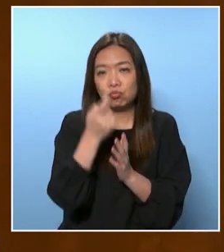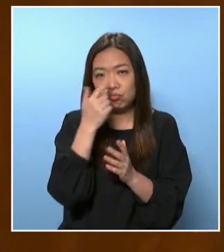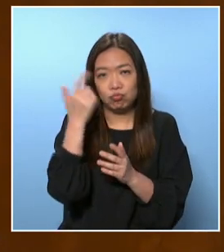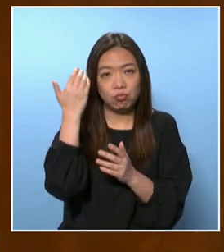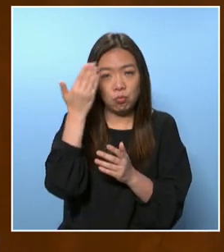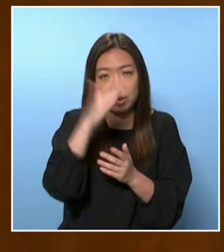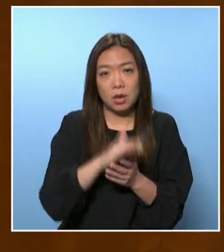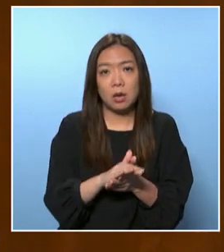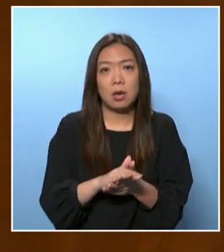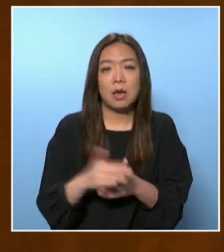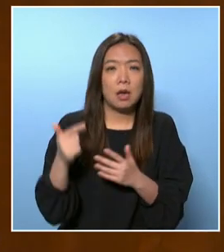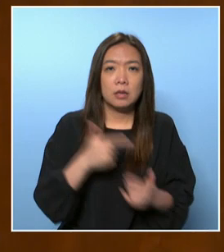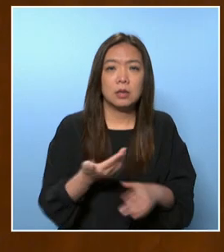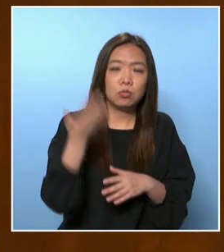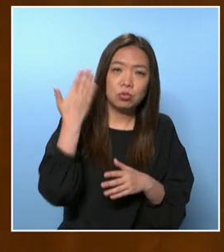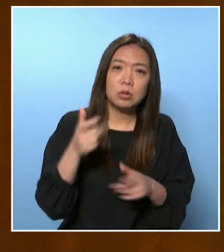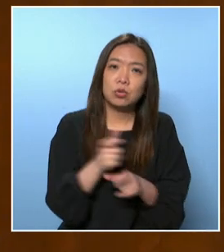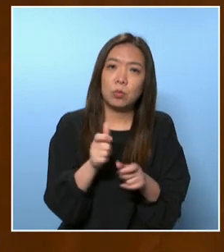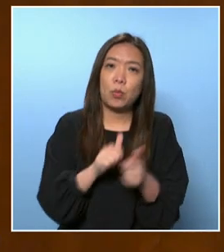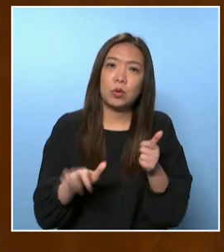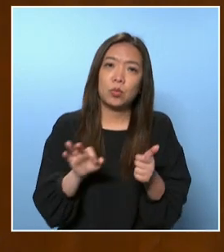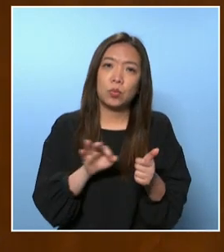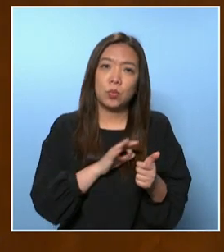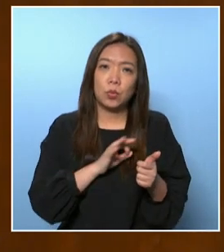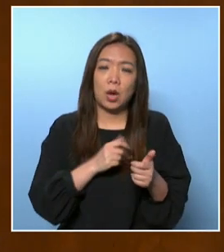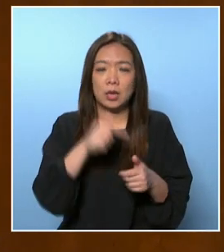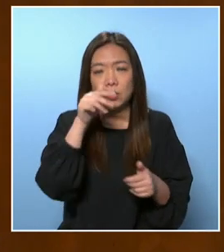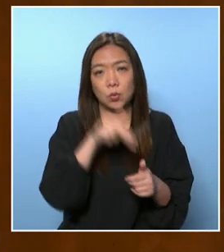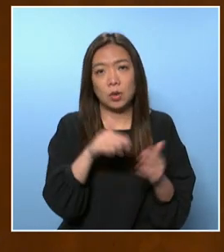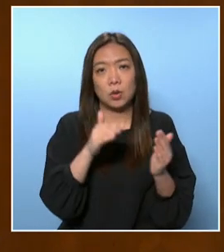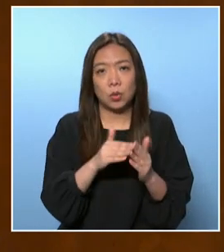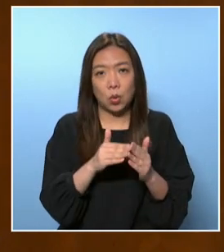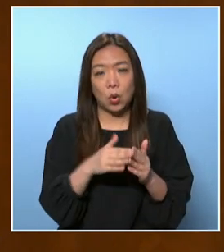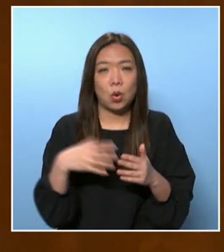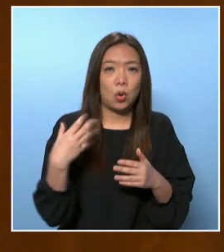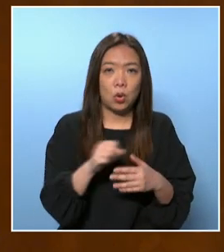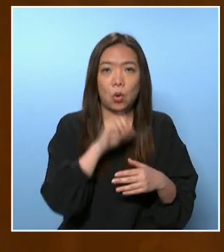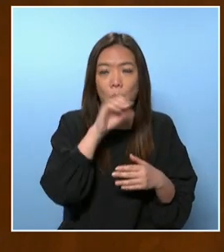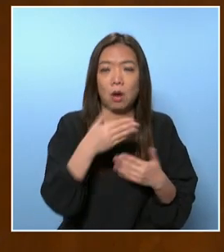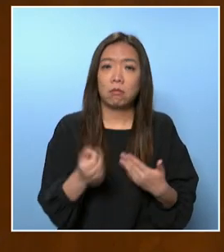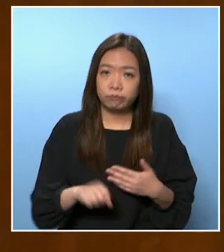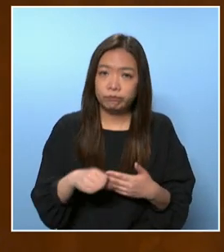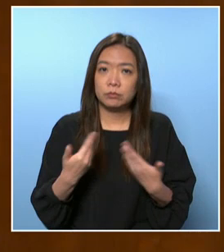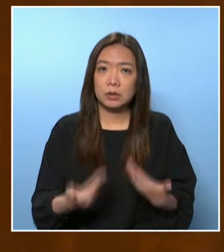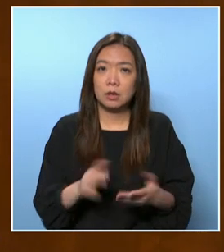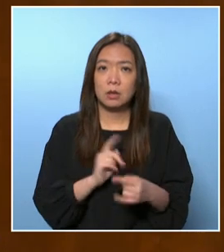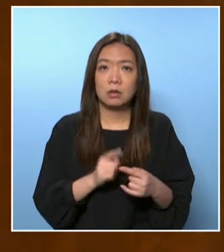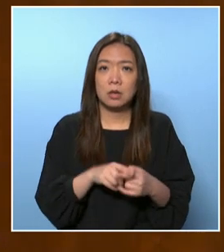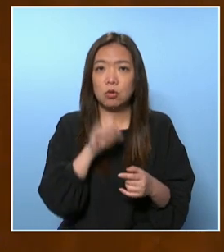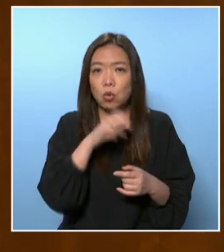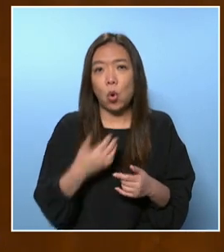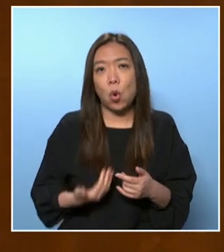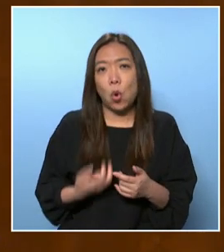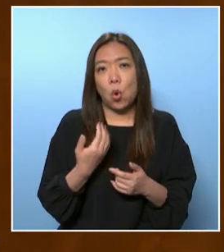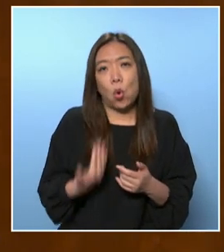language problems because these Commonwealth doctors are English speaking. At the Finance Committee, the CEO of the